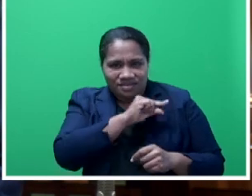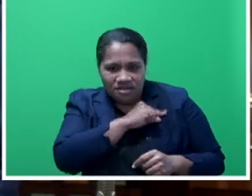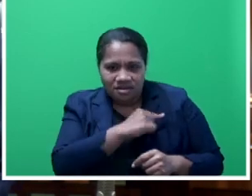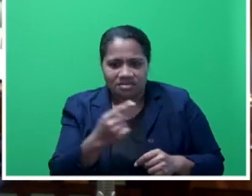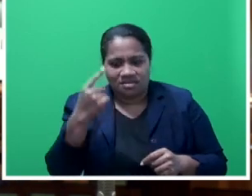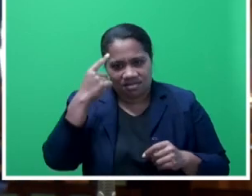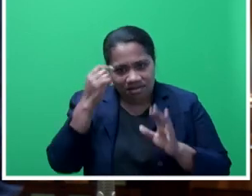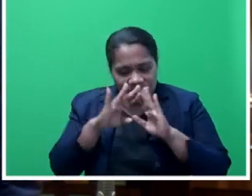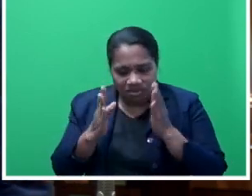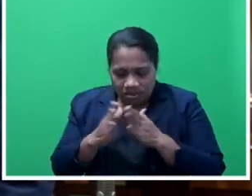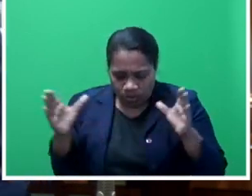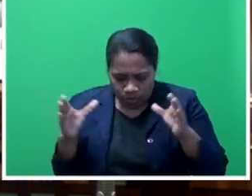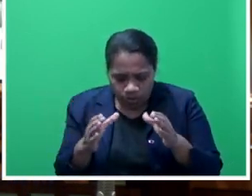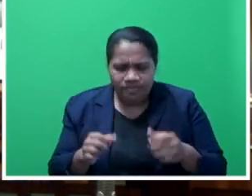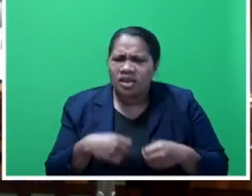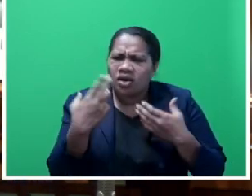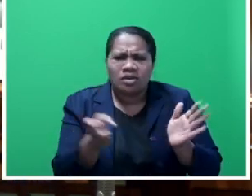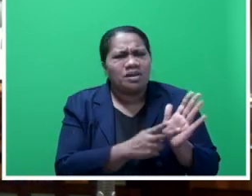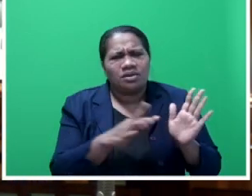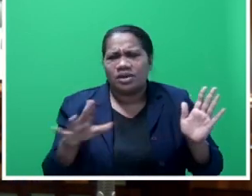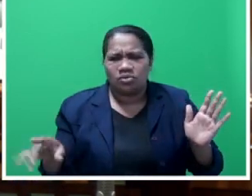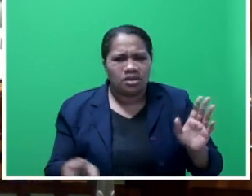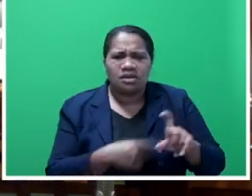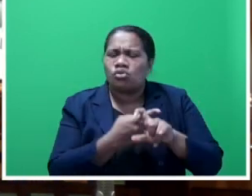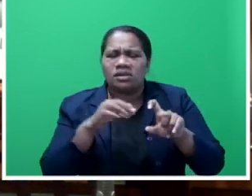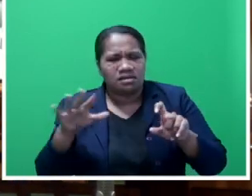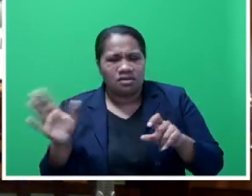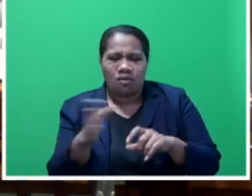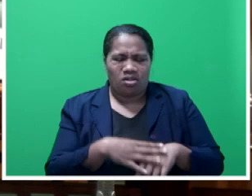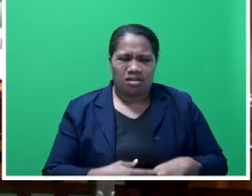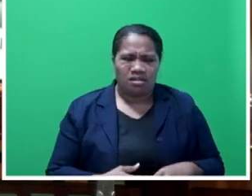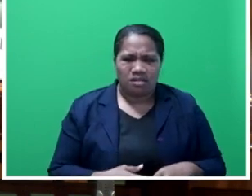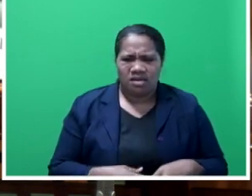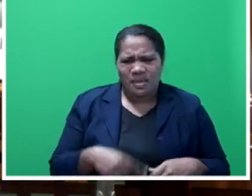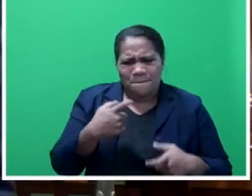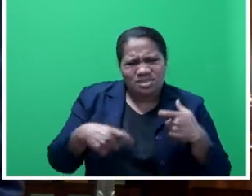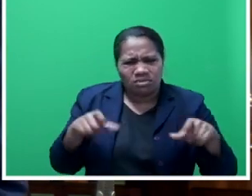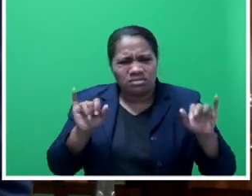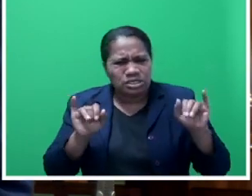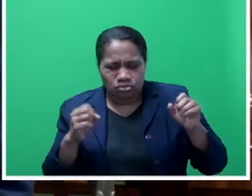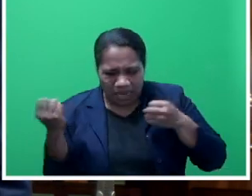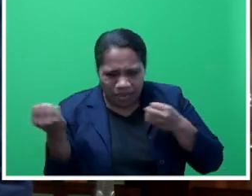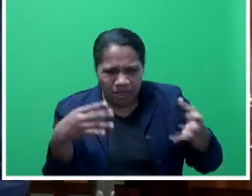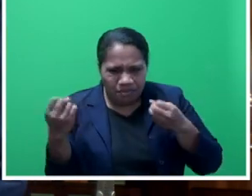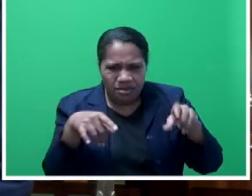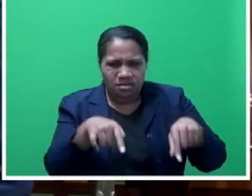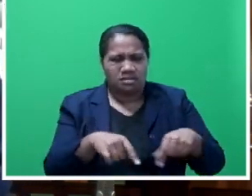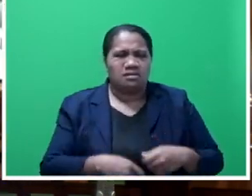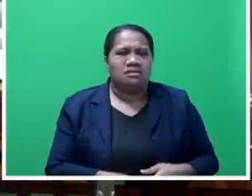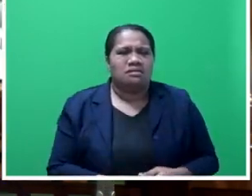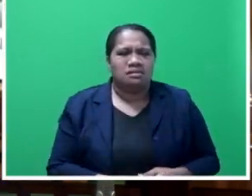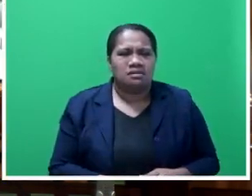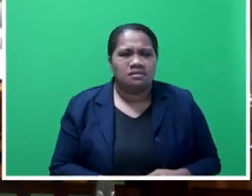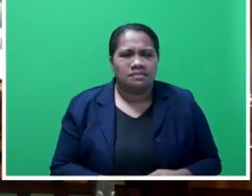Nawekula, Honorable Kurindrani, all personalizing matters. We used to it. Honorable Tambuya, in the Sodelpa